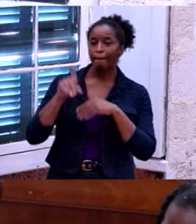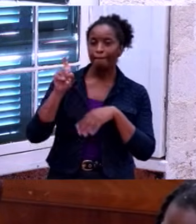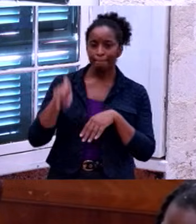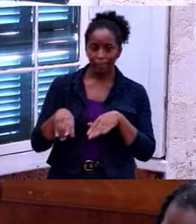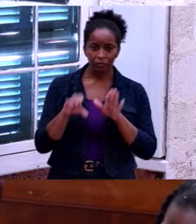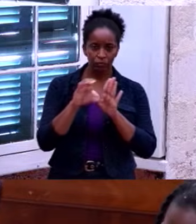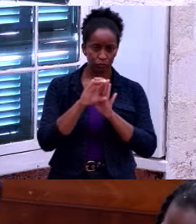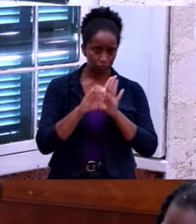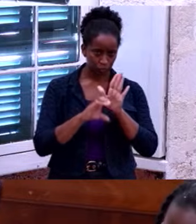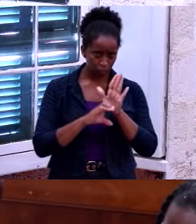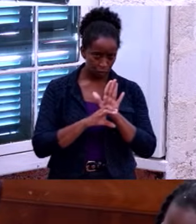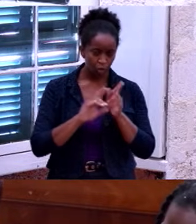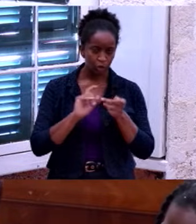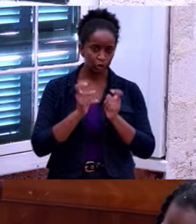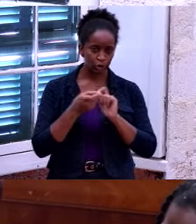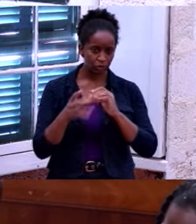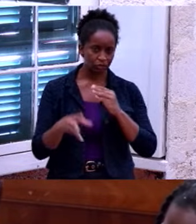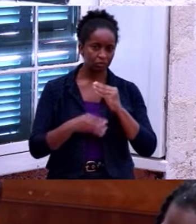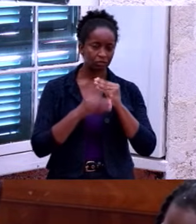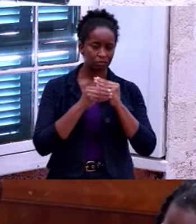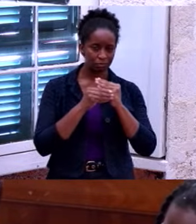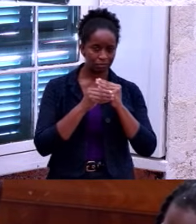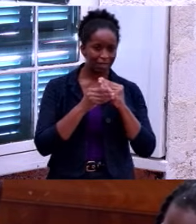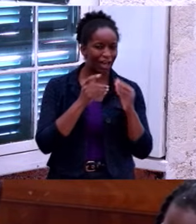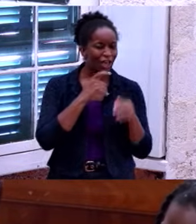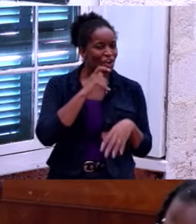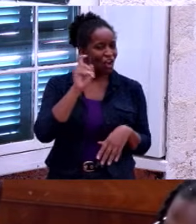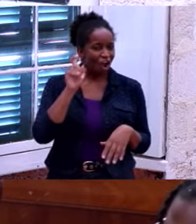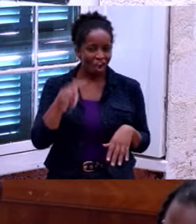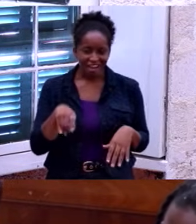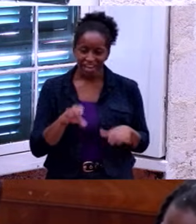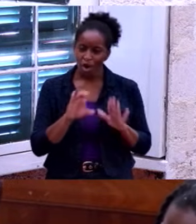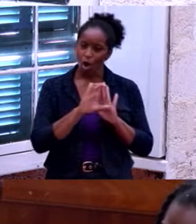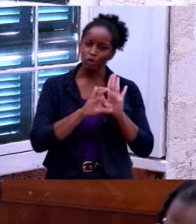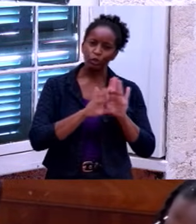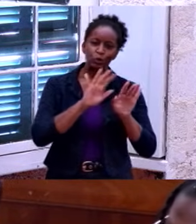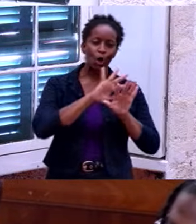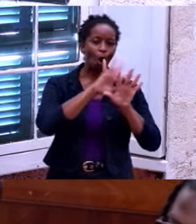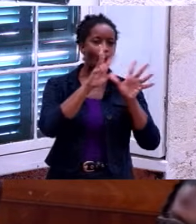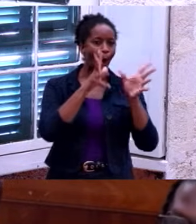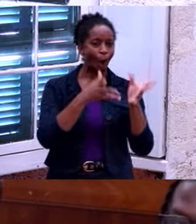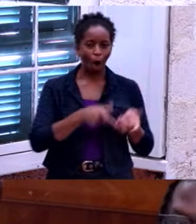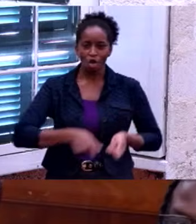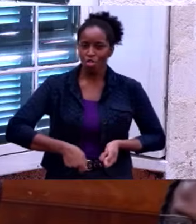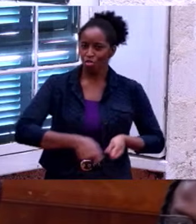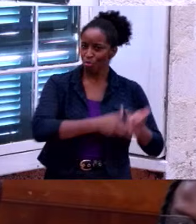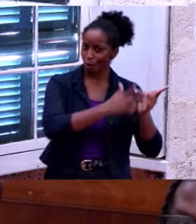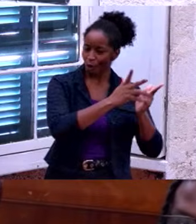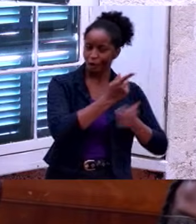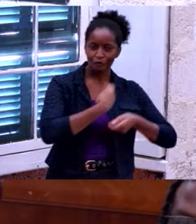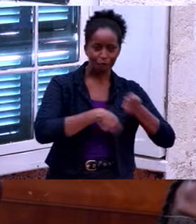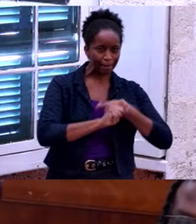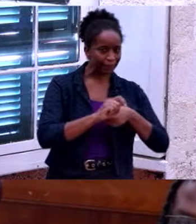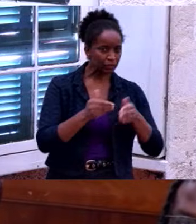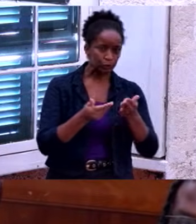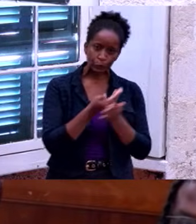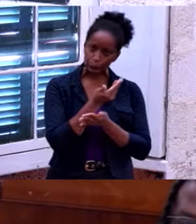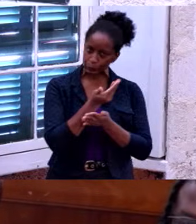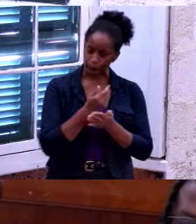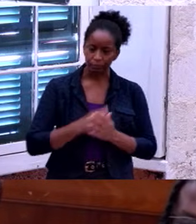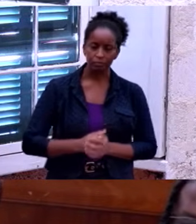that do not require wholesale reform of the constitution. And what I want to do in this debate is to